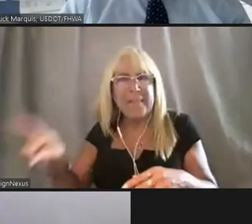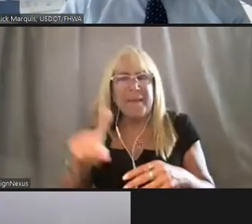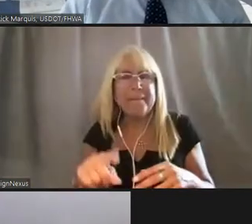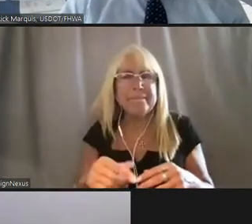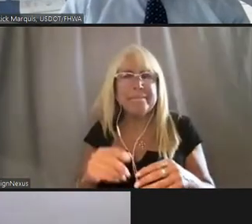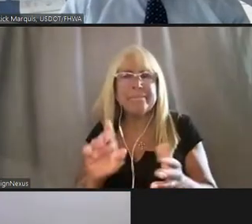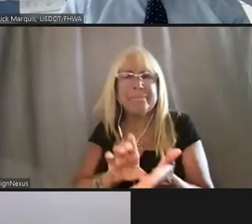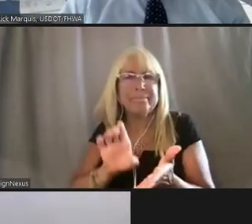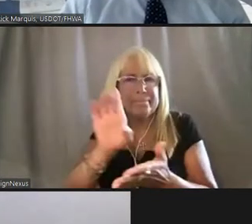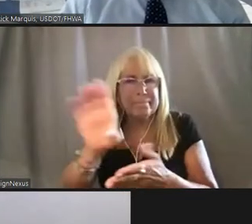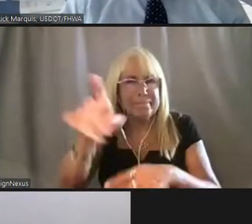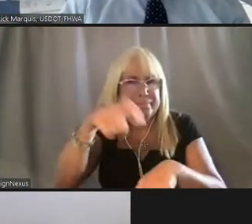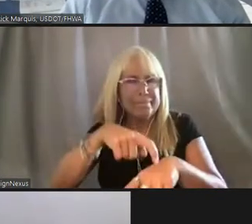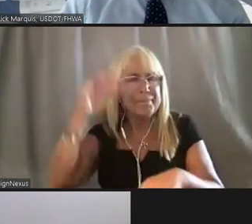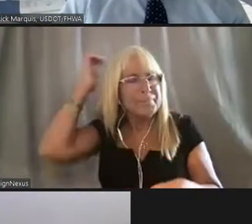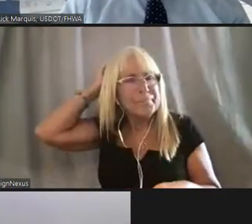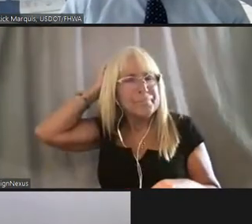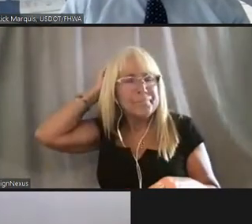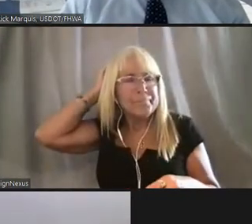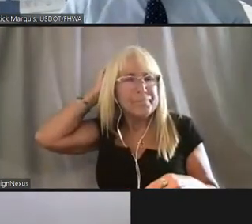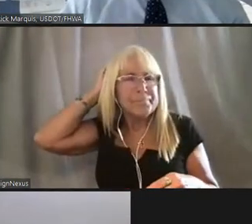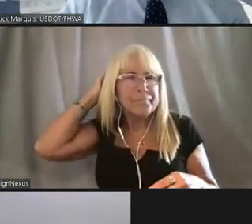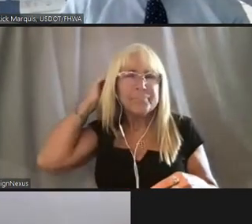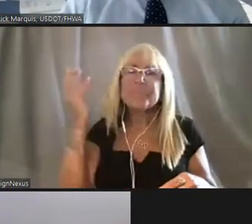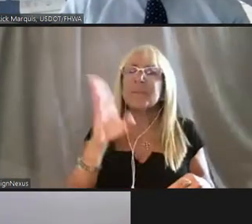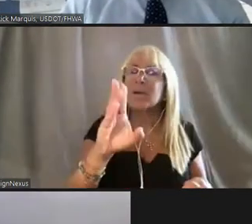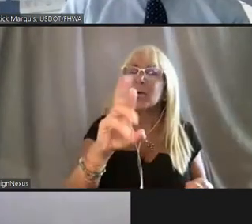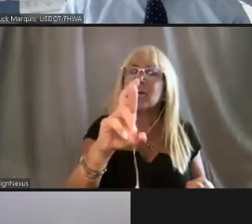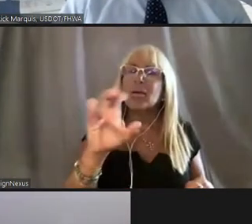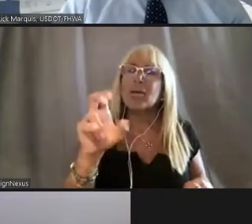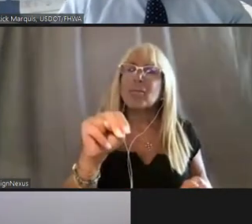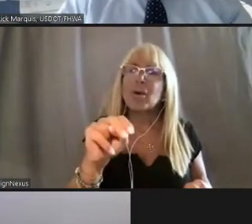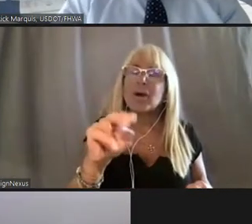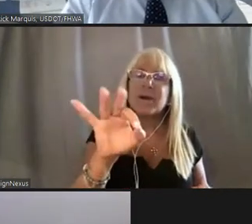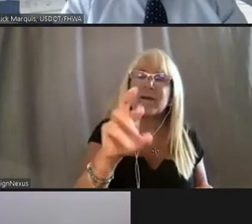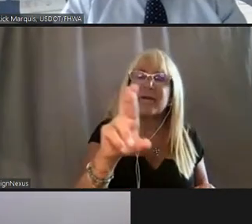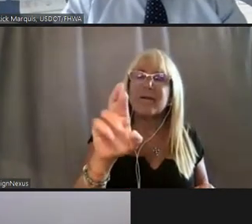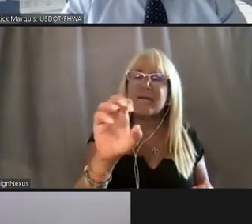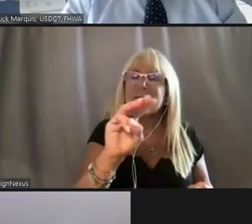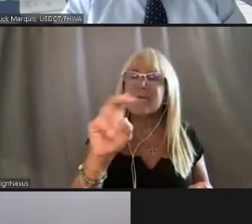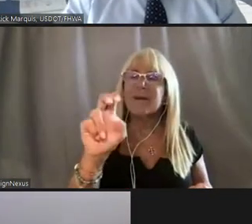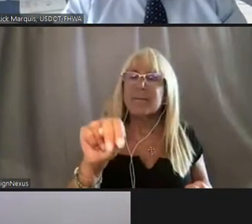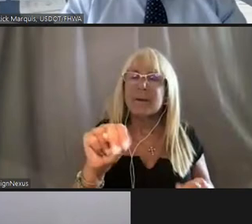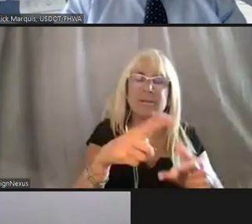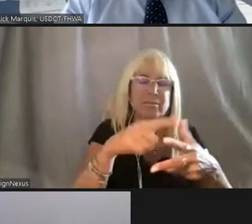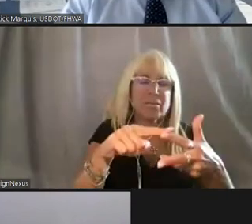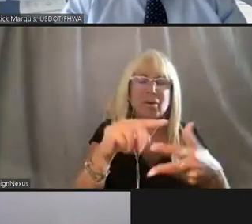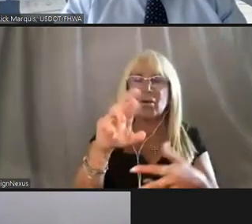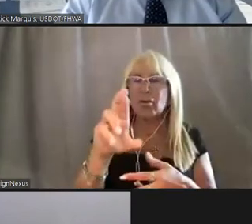you the next speaker is Brian Freeman followed by Robert brisman